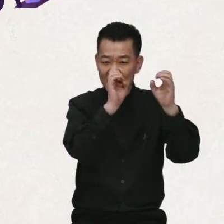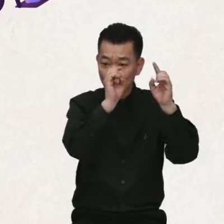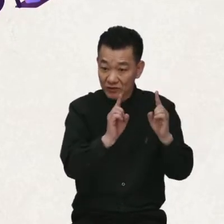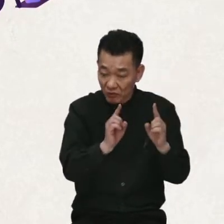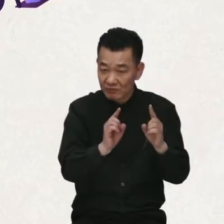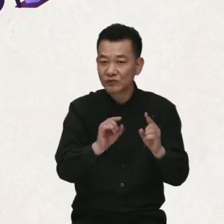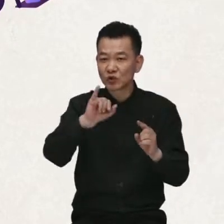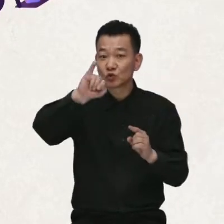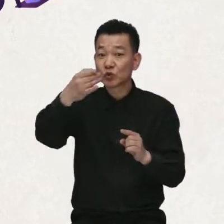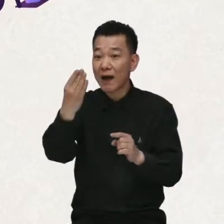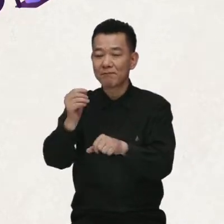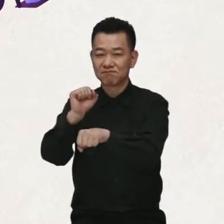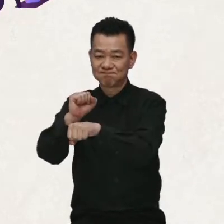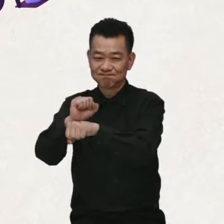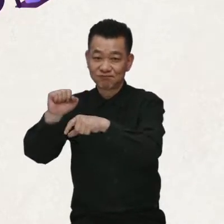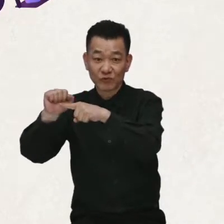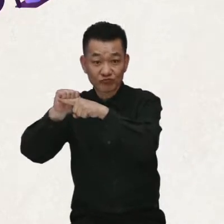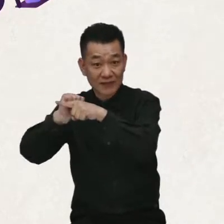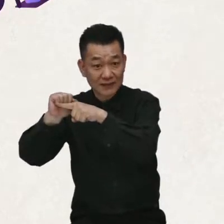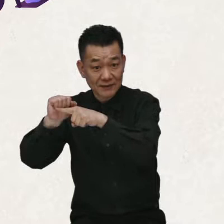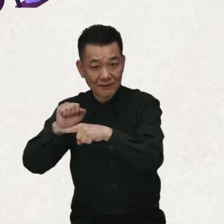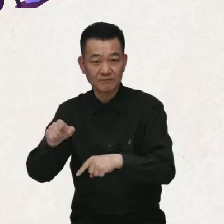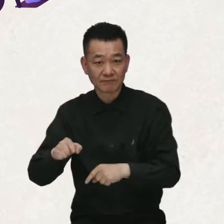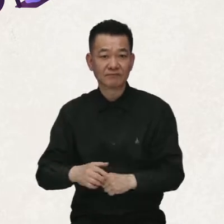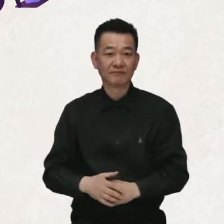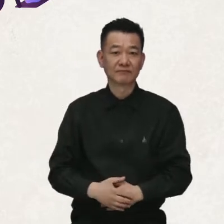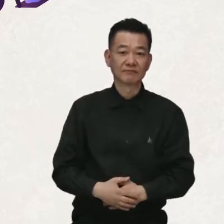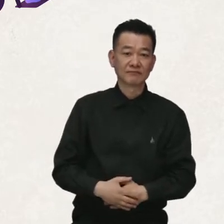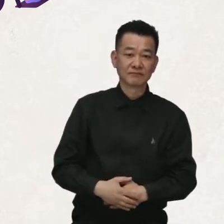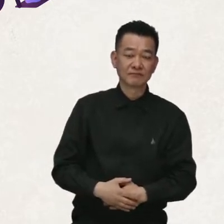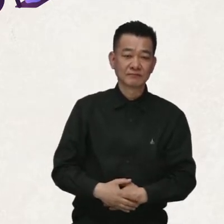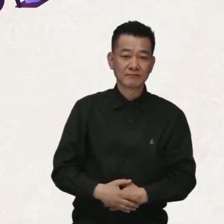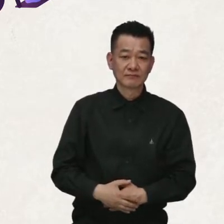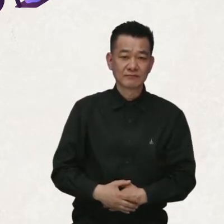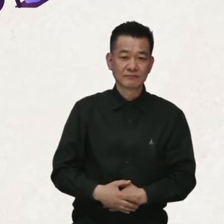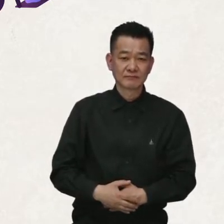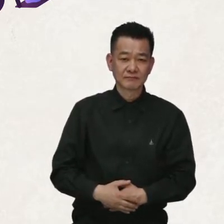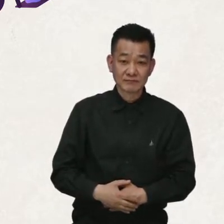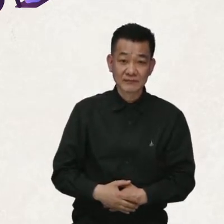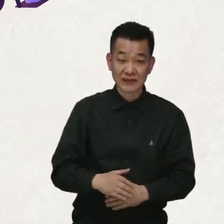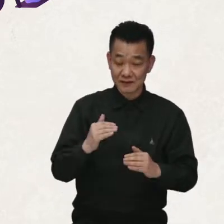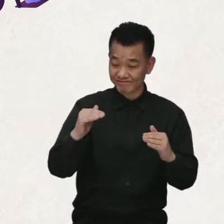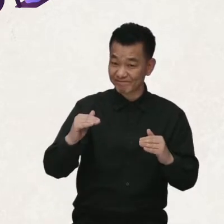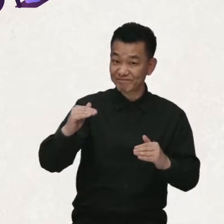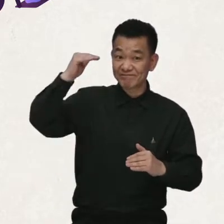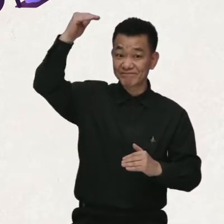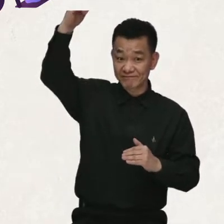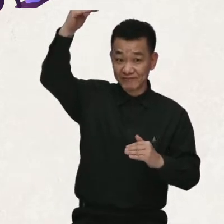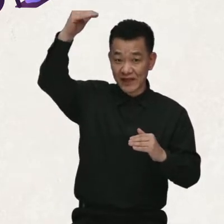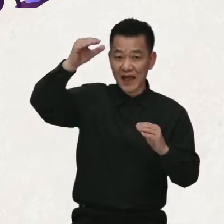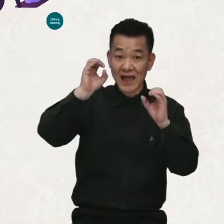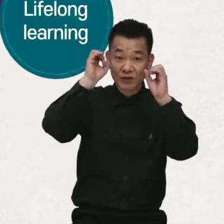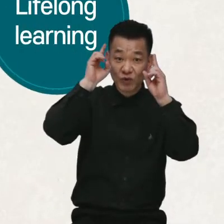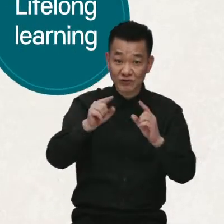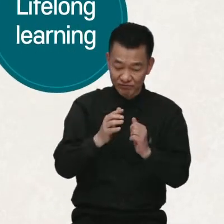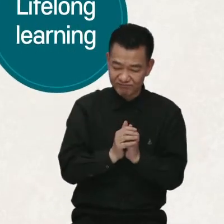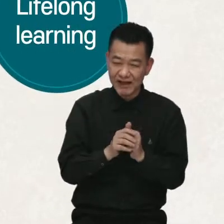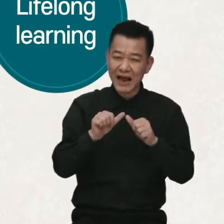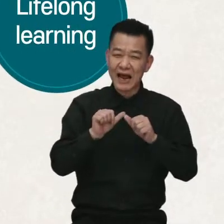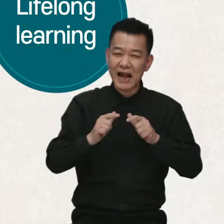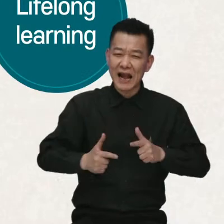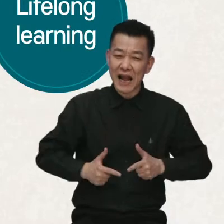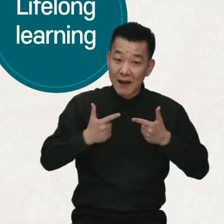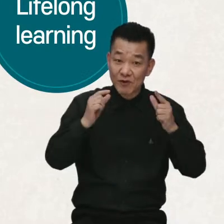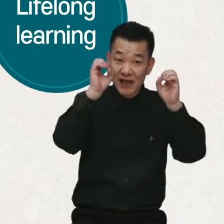with disabilities are able to access general tertiary education, vocational training, adult education, and